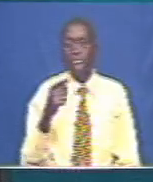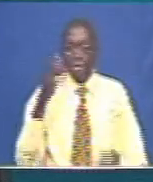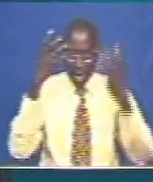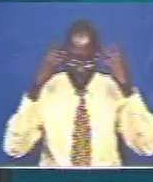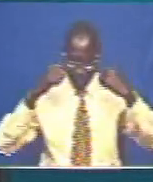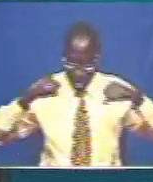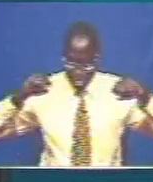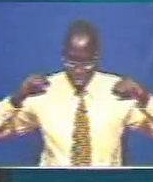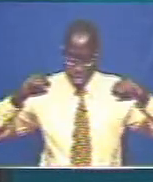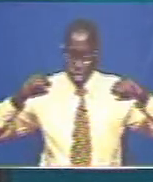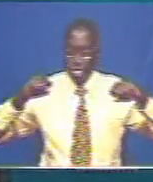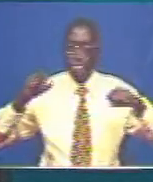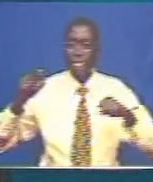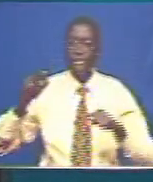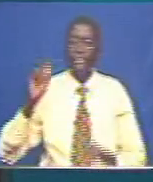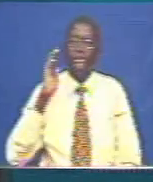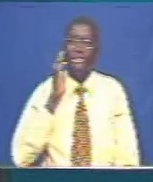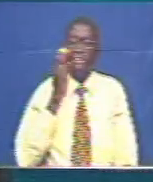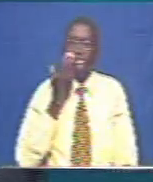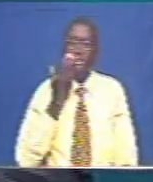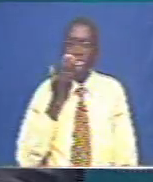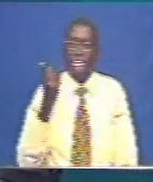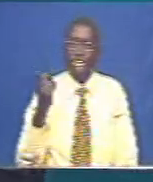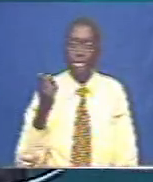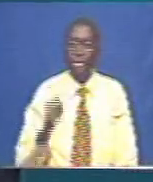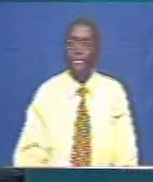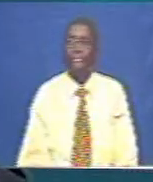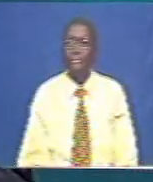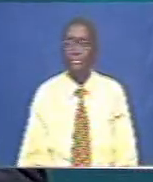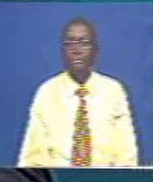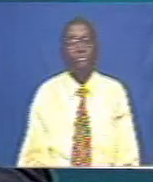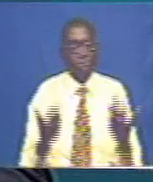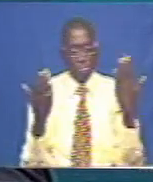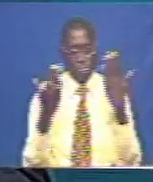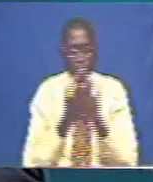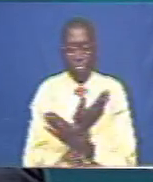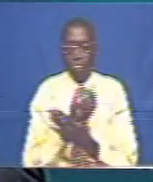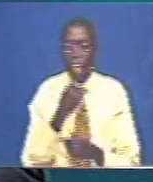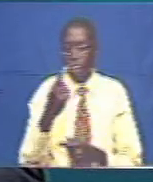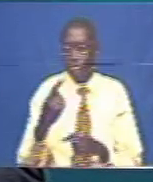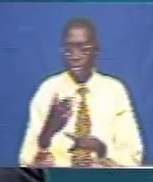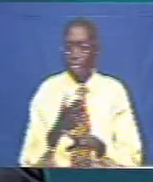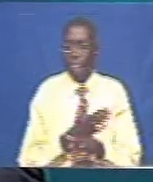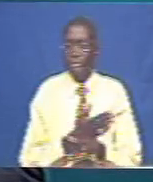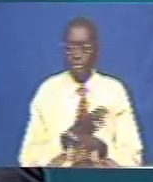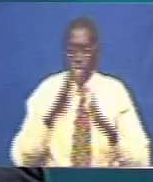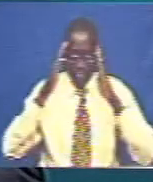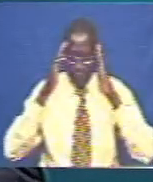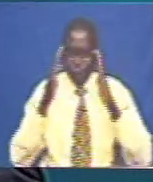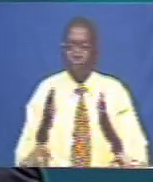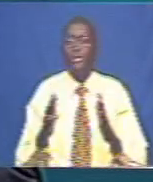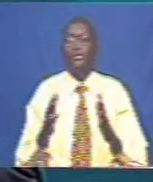Springs in Shaba National Reserves. Well, tonight, of course, as I told you earlier on, we want to focus on